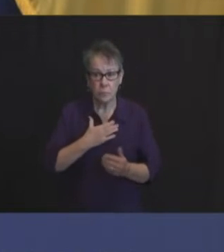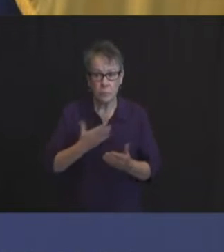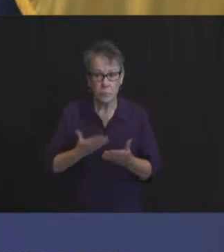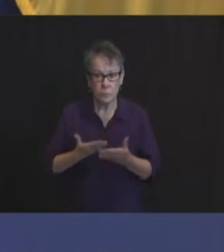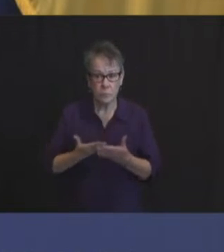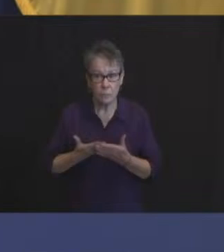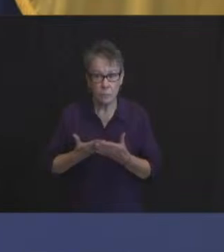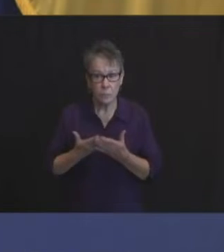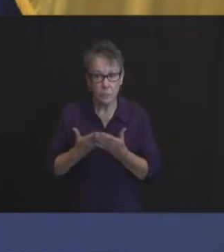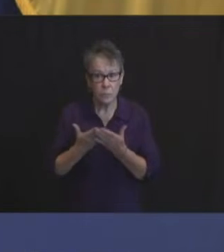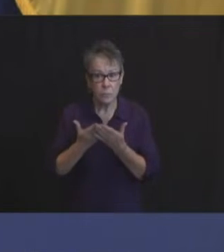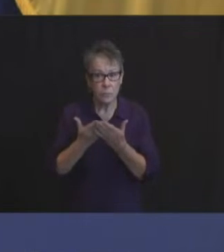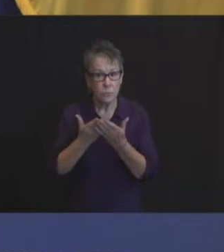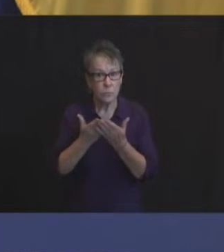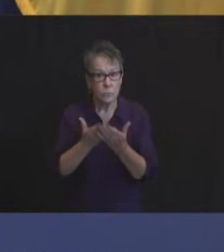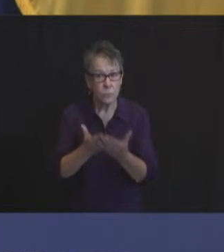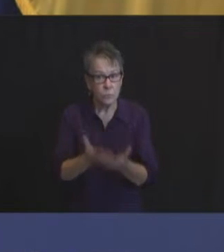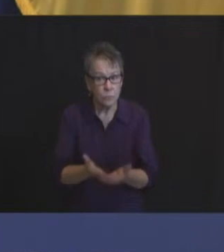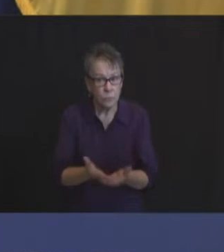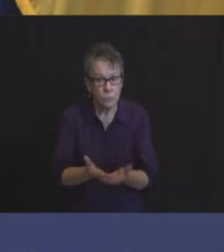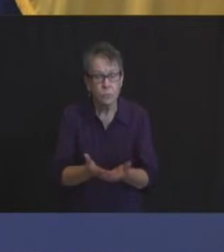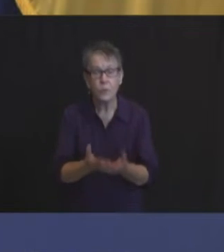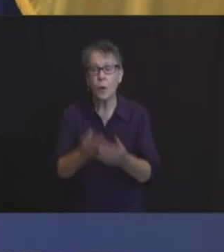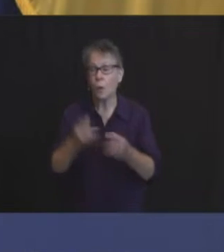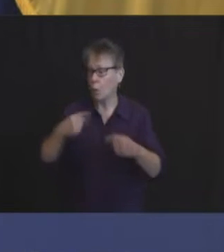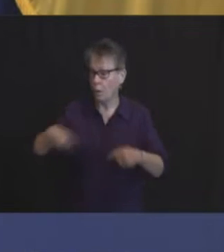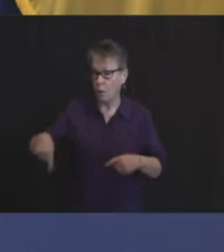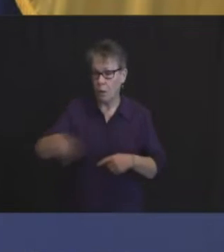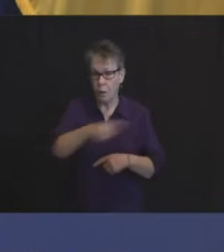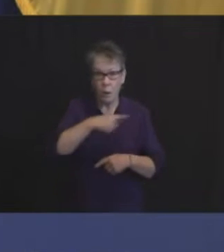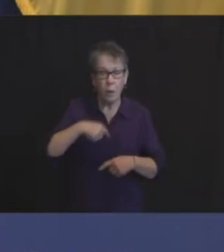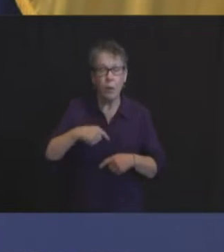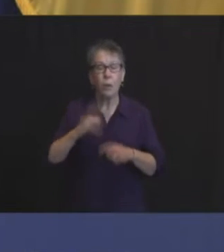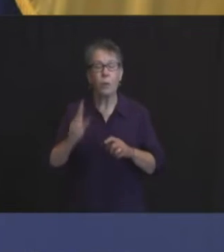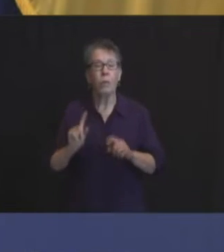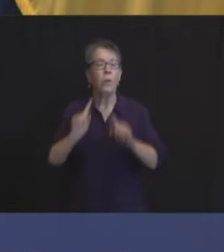they typically are following us around and then